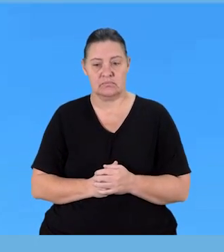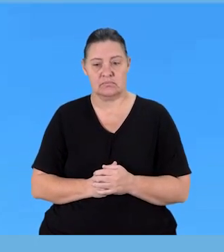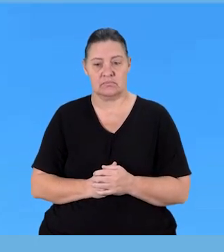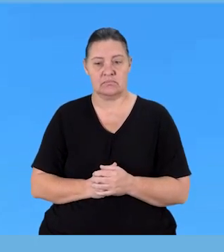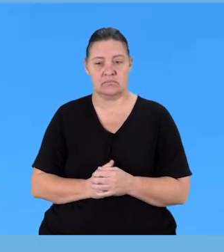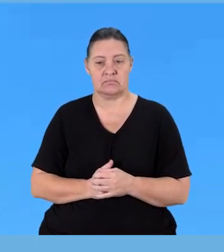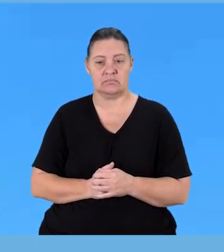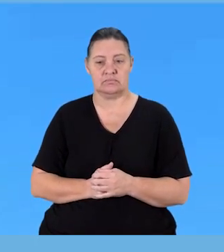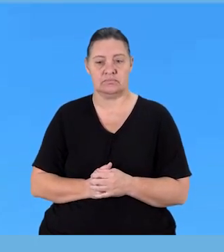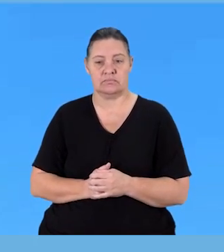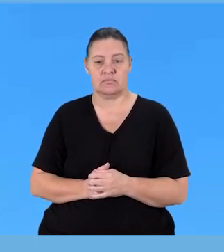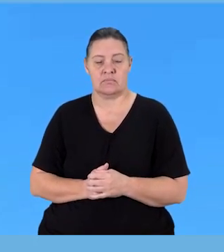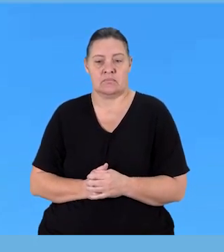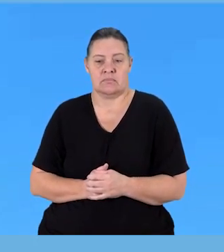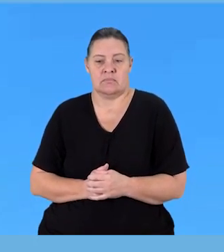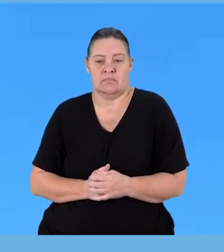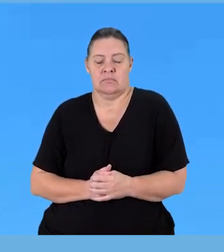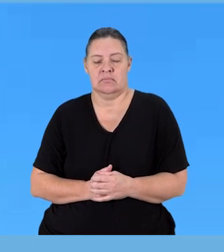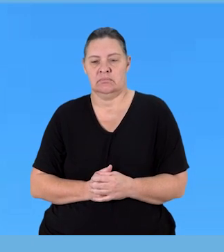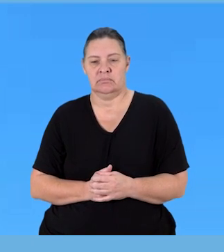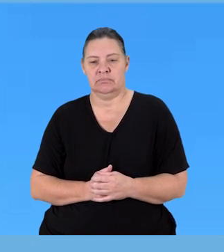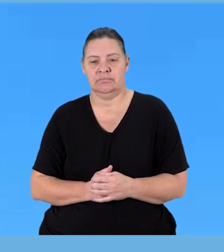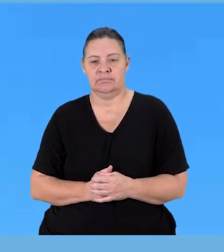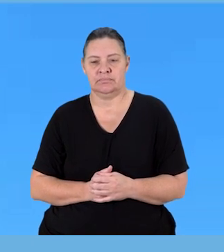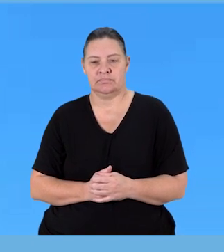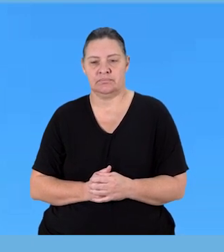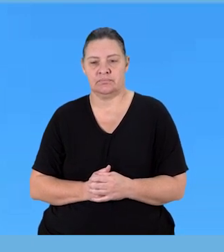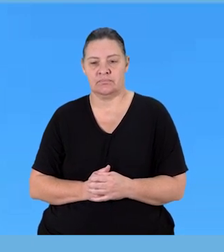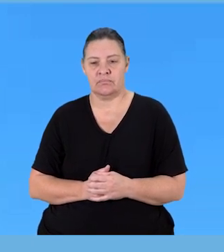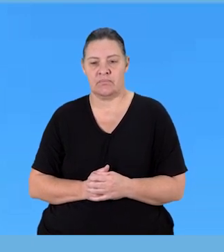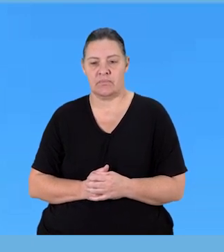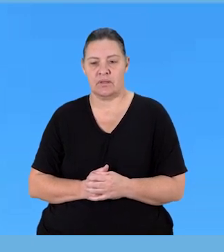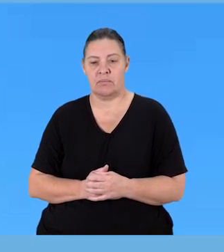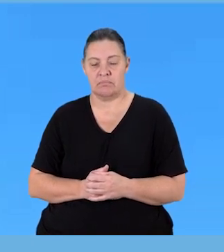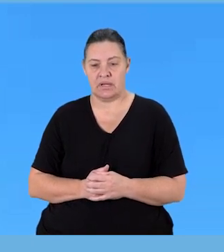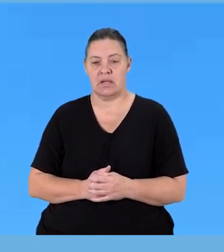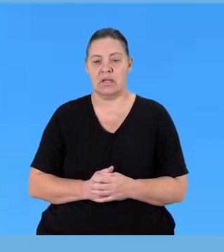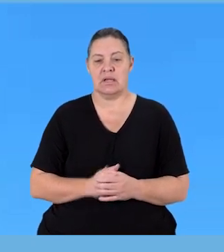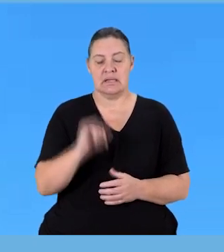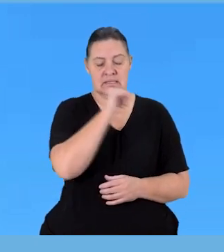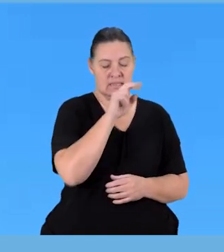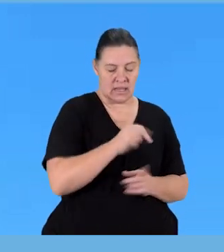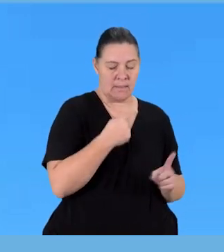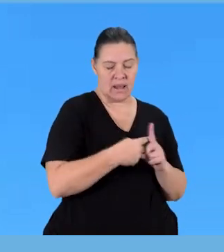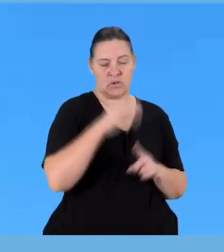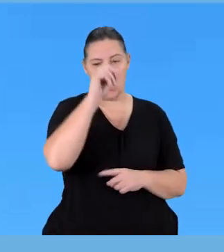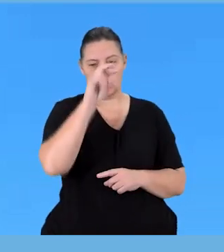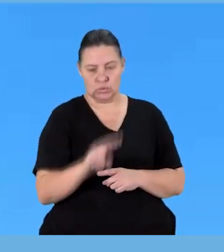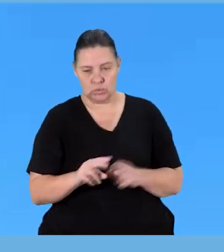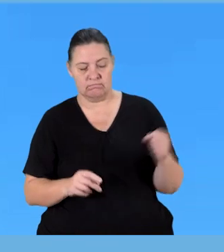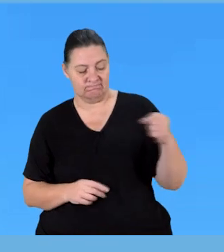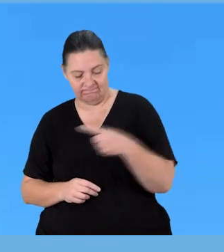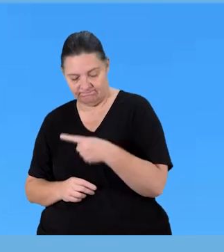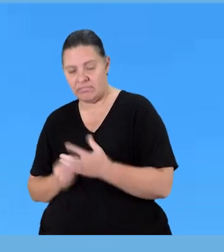reacting together to form zinc oxide. So our chemical equation is going to be that zinc plus O2 reacting to form